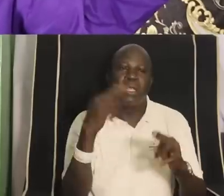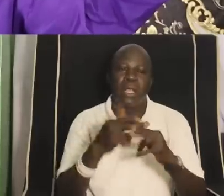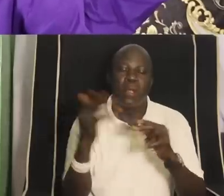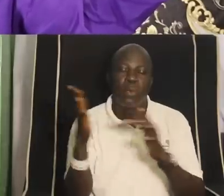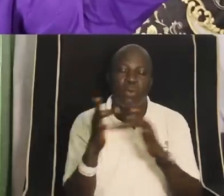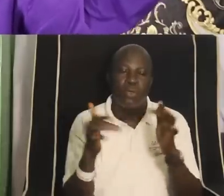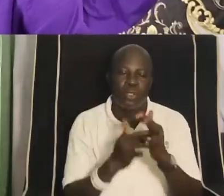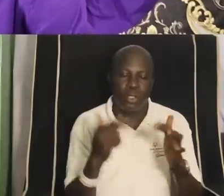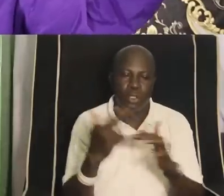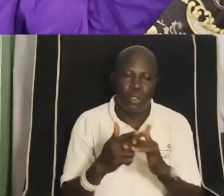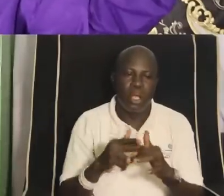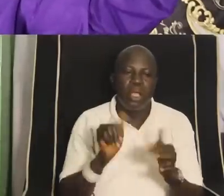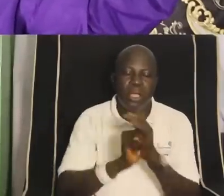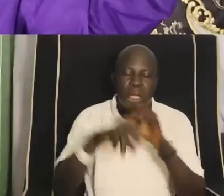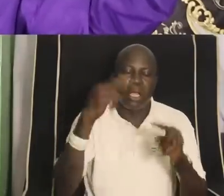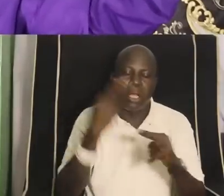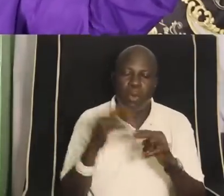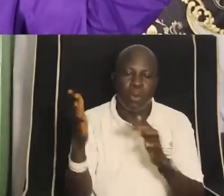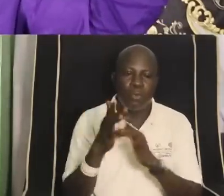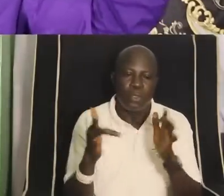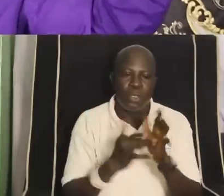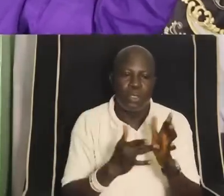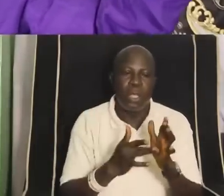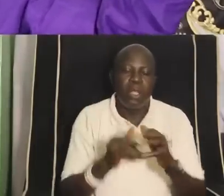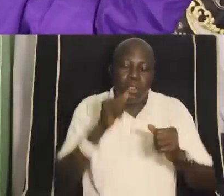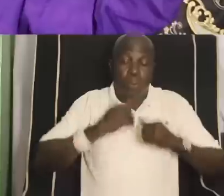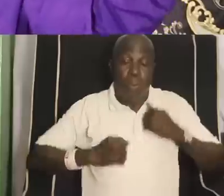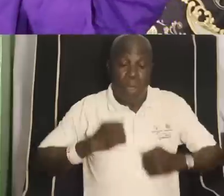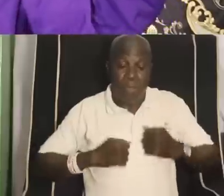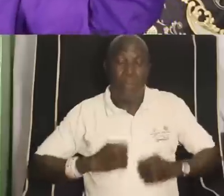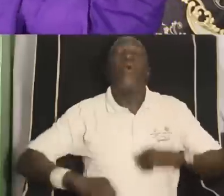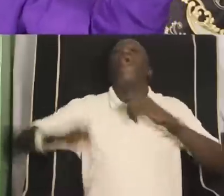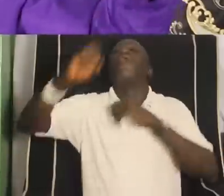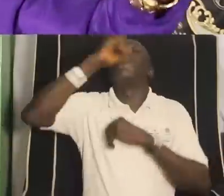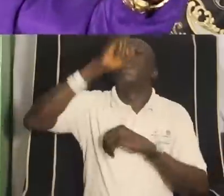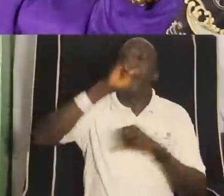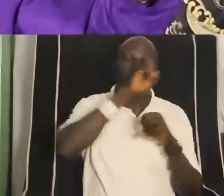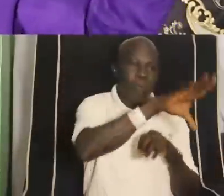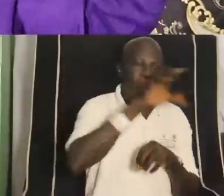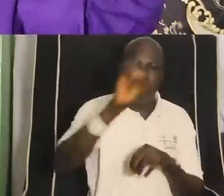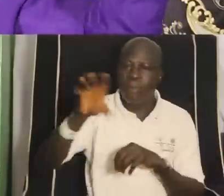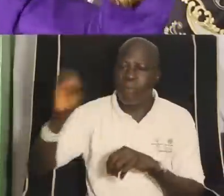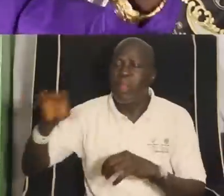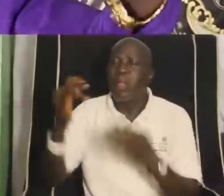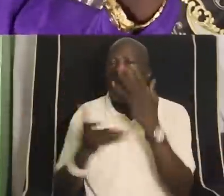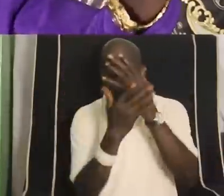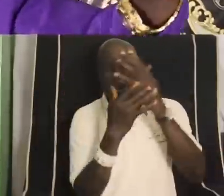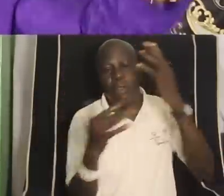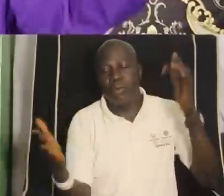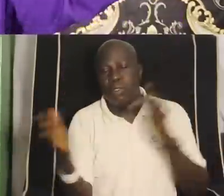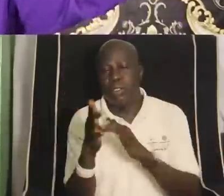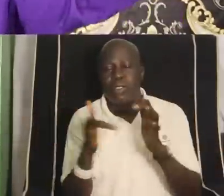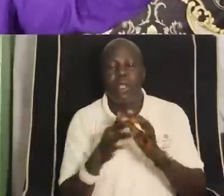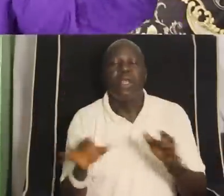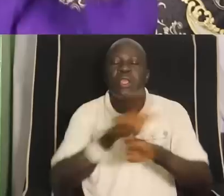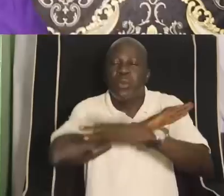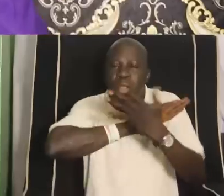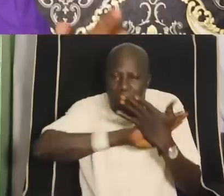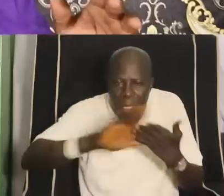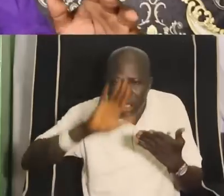In the name of Jesus. In the name of Jesus. When you. I bless you. You sprinkling the blood of Jesus.